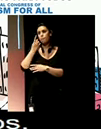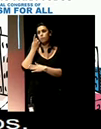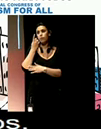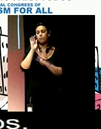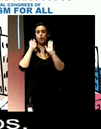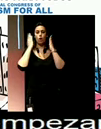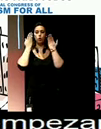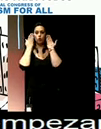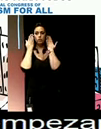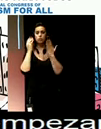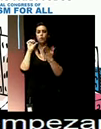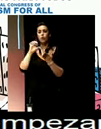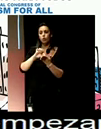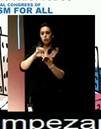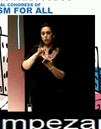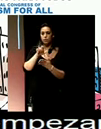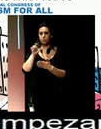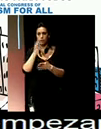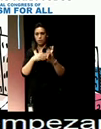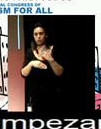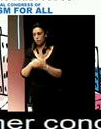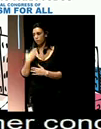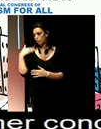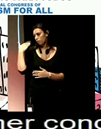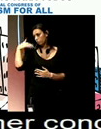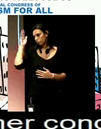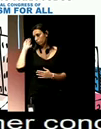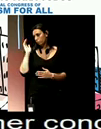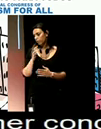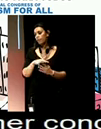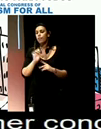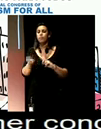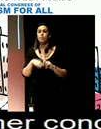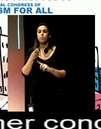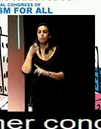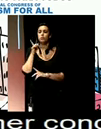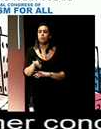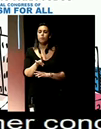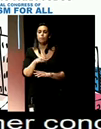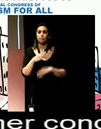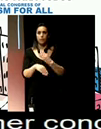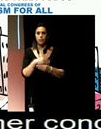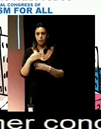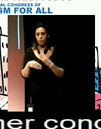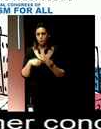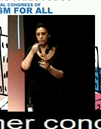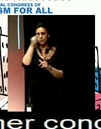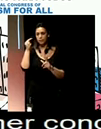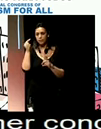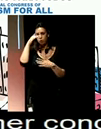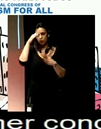We started many years ago with a congress of cities with disabled